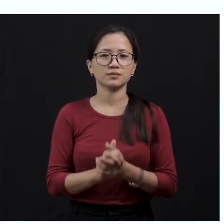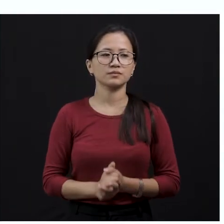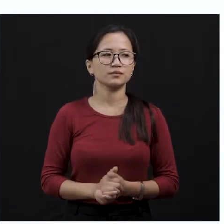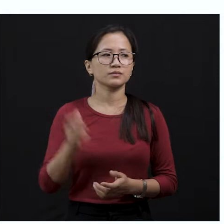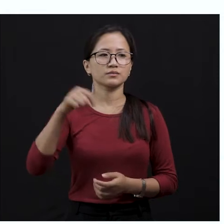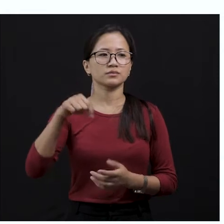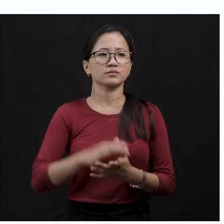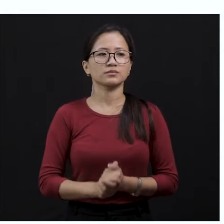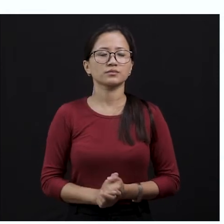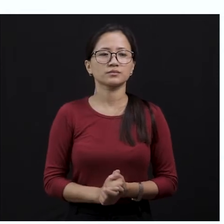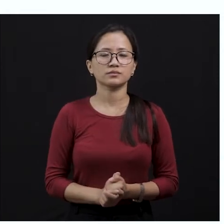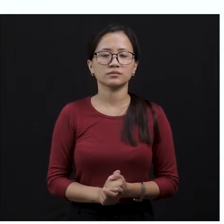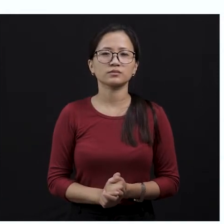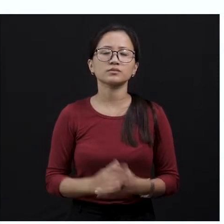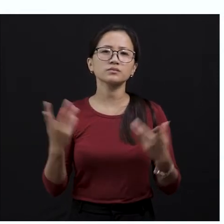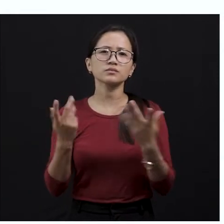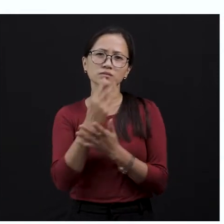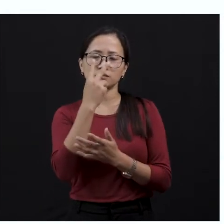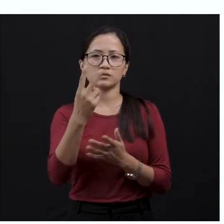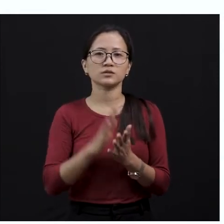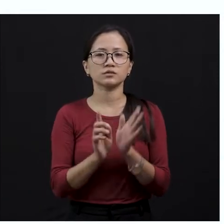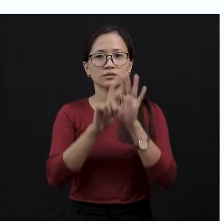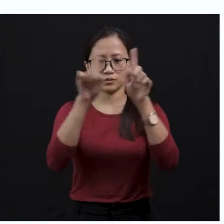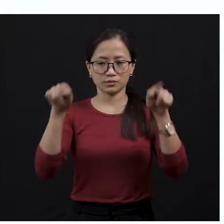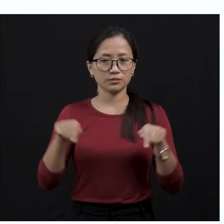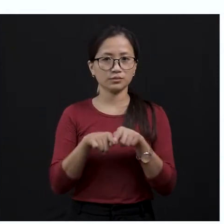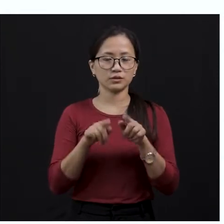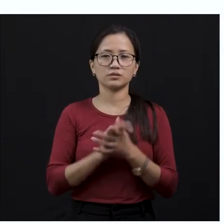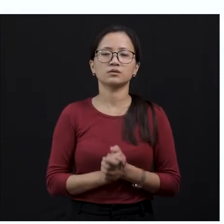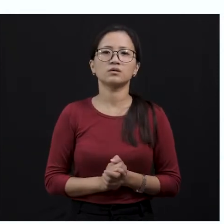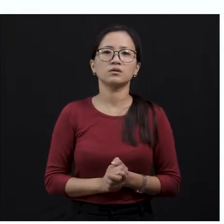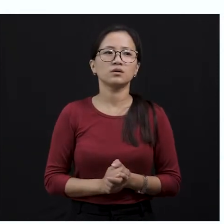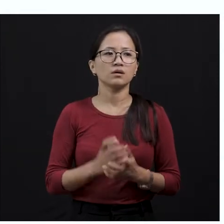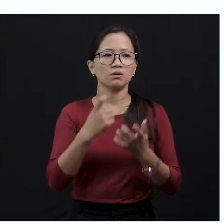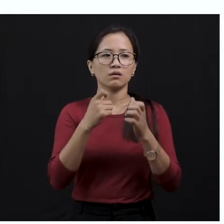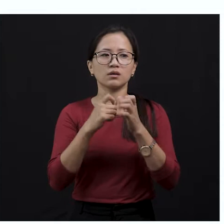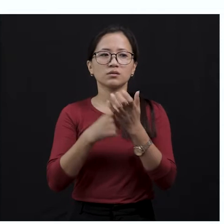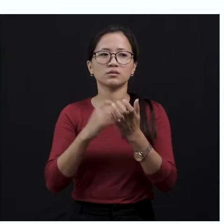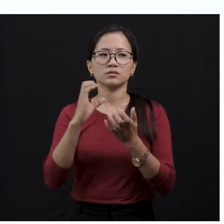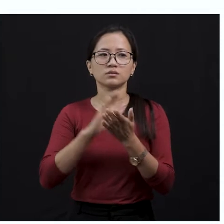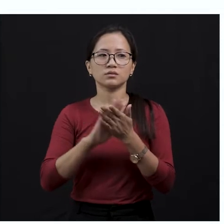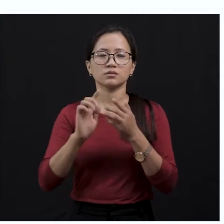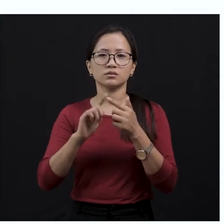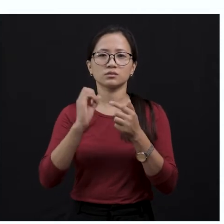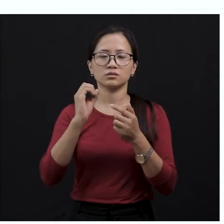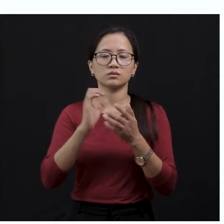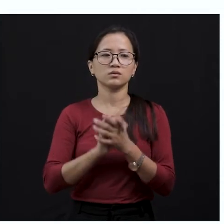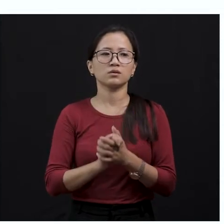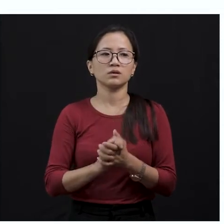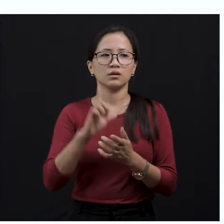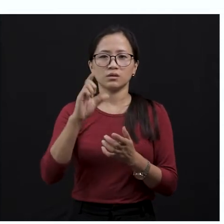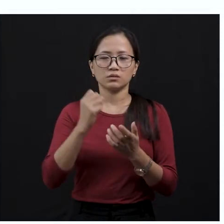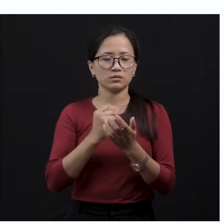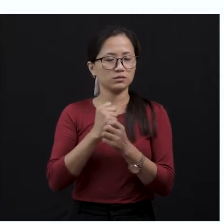Now, here, what you see in the picture here are the archaeological evidences which are